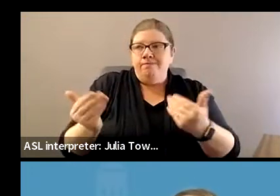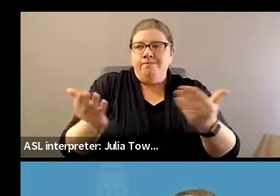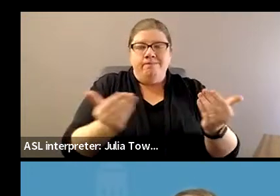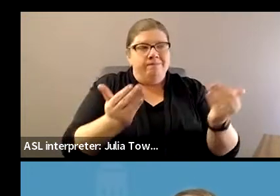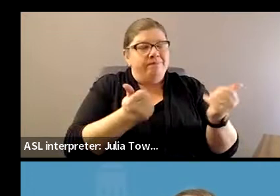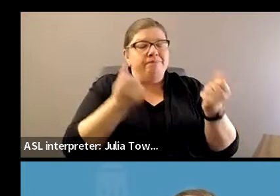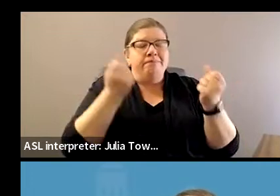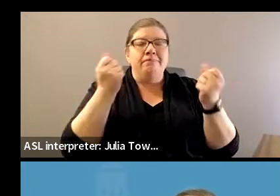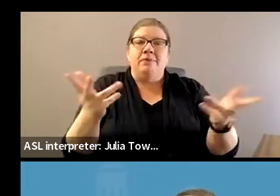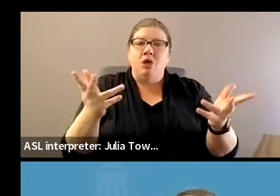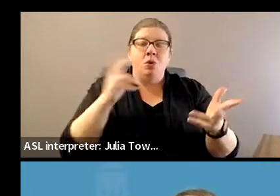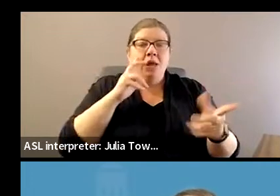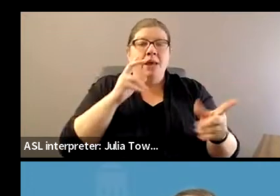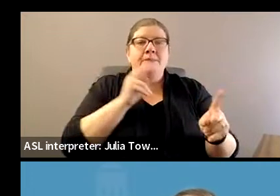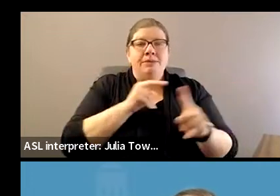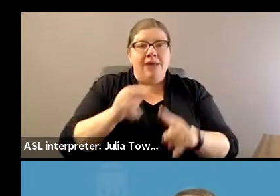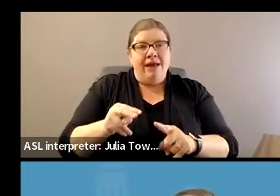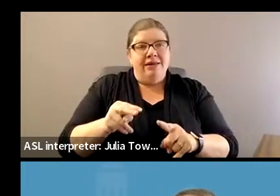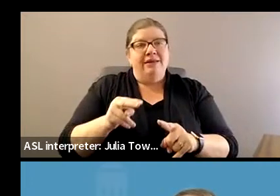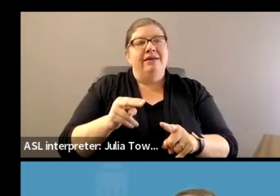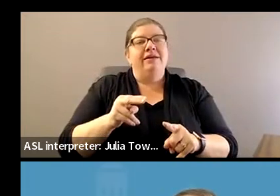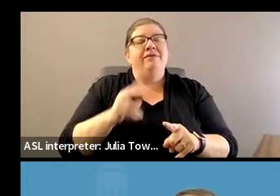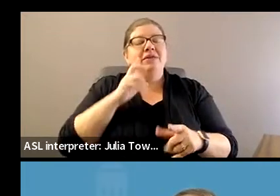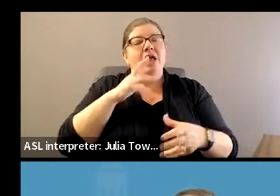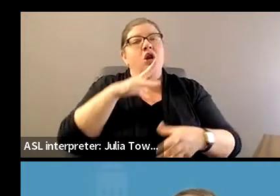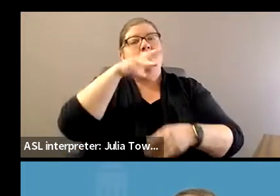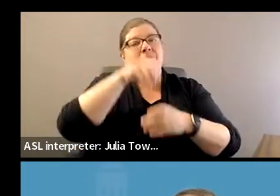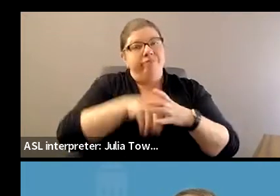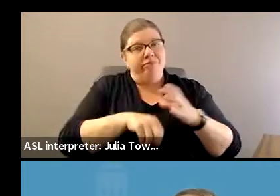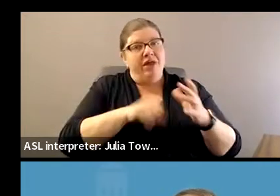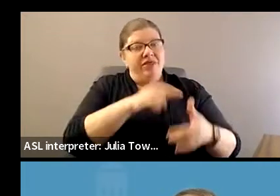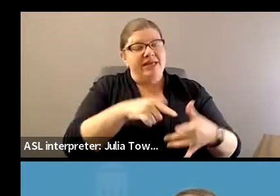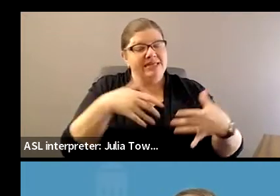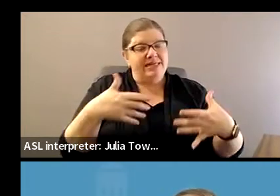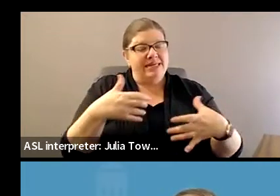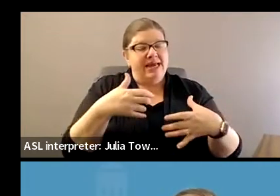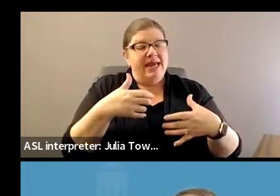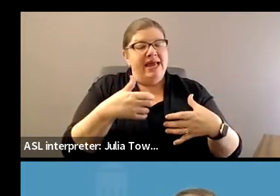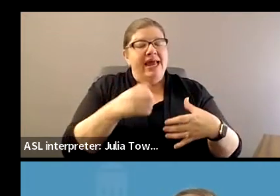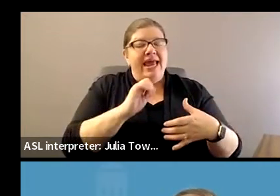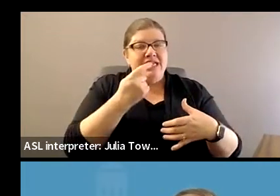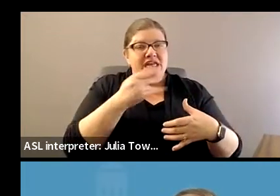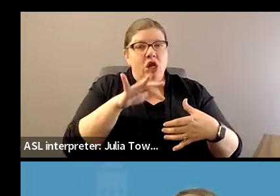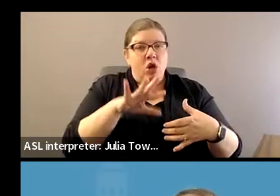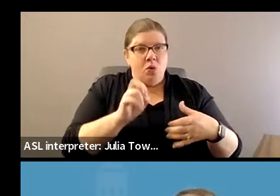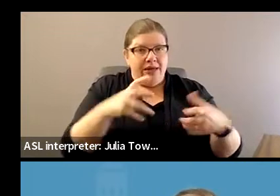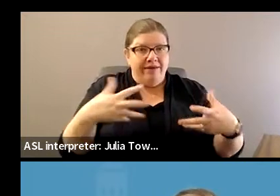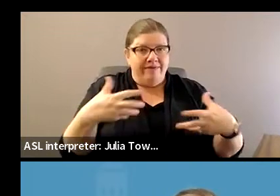the perspectives that color this executive summary and that will color the